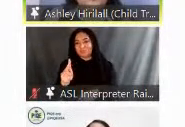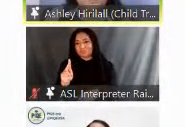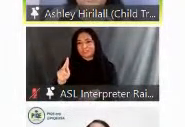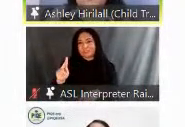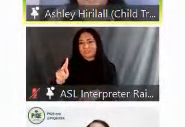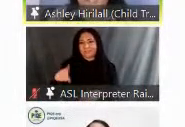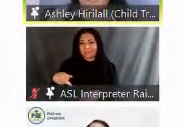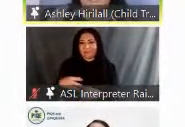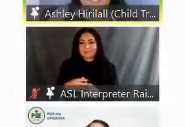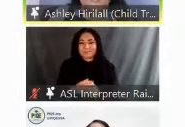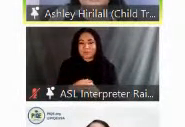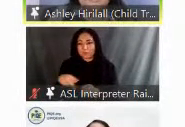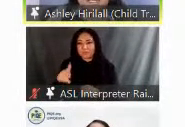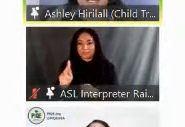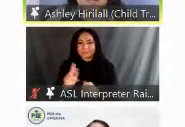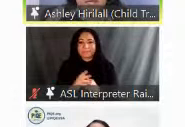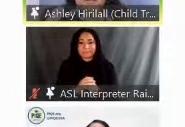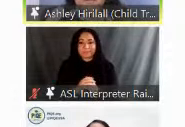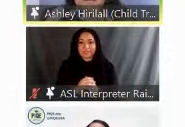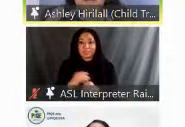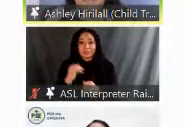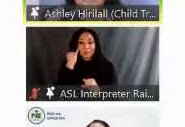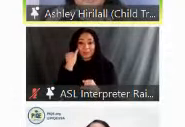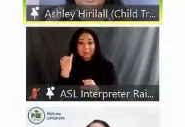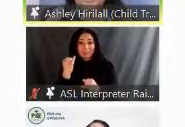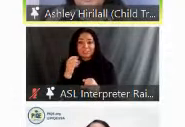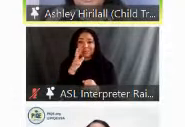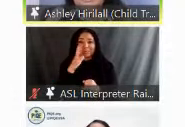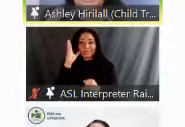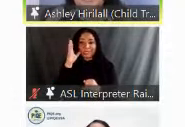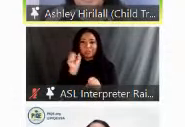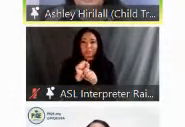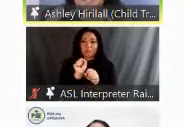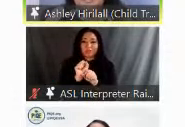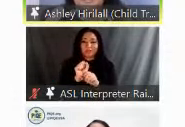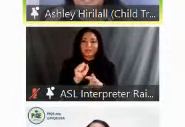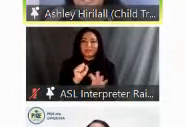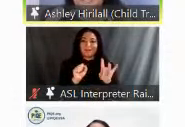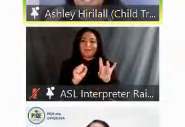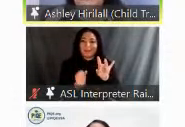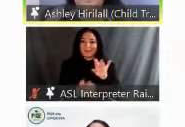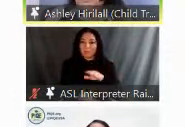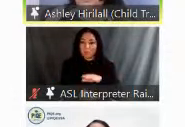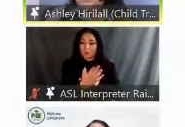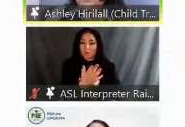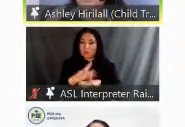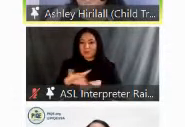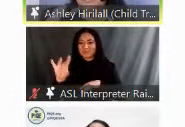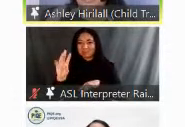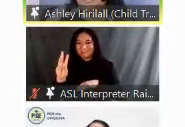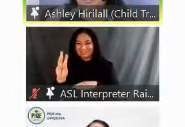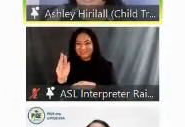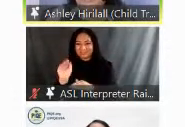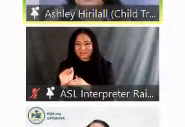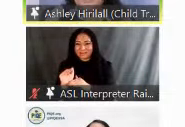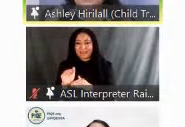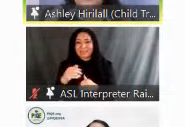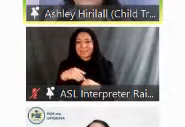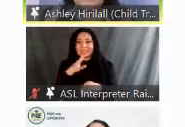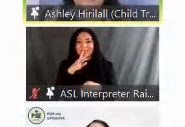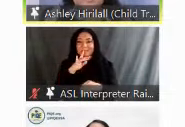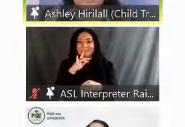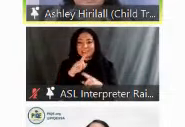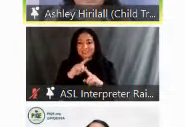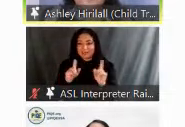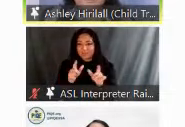who work from 8 a.m. to 6 p.m. They predominantly speak Hmong and have a preschool-aged child with